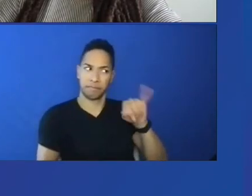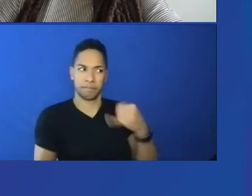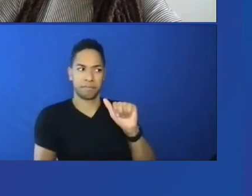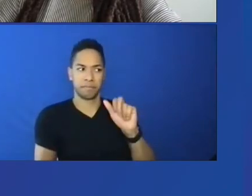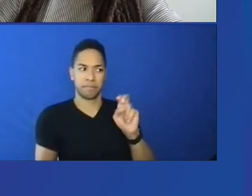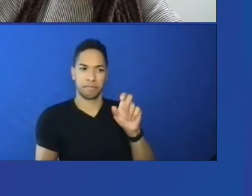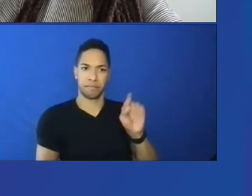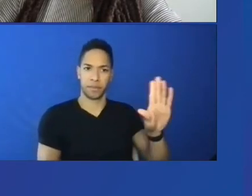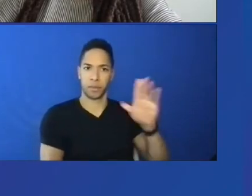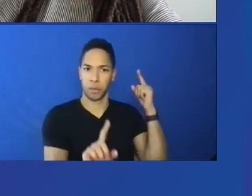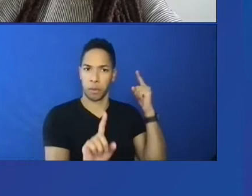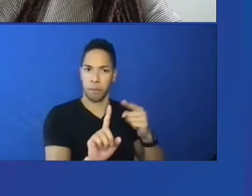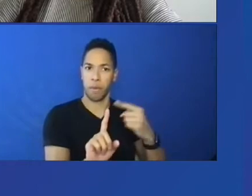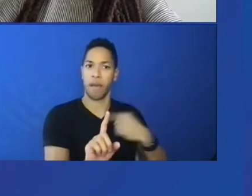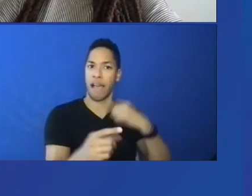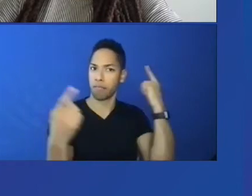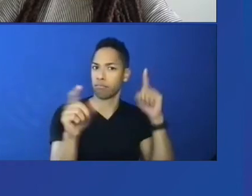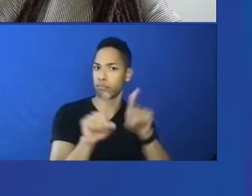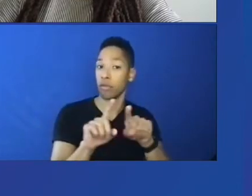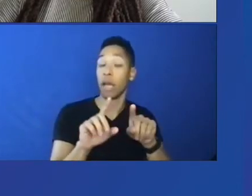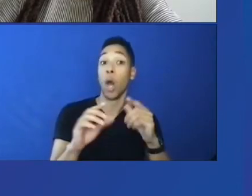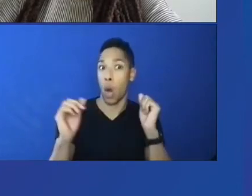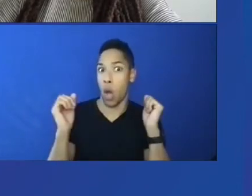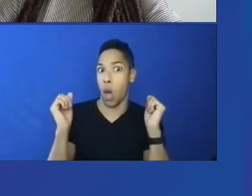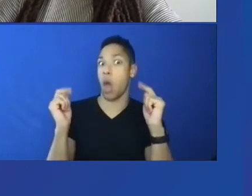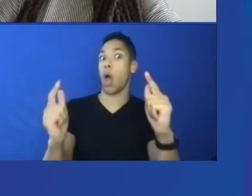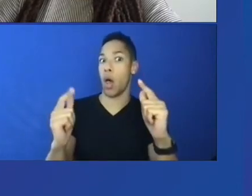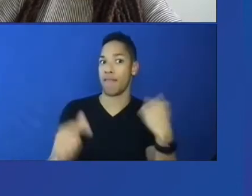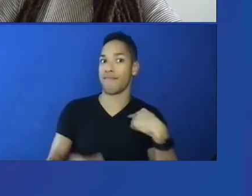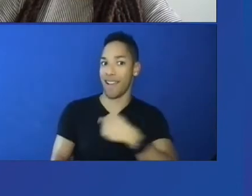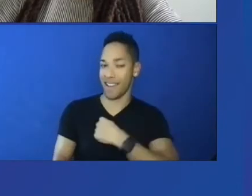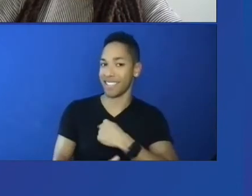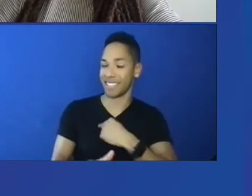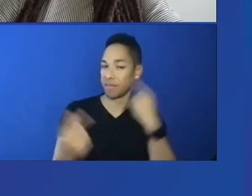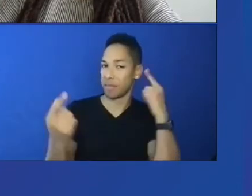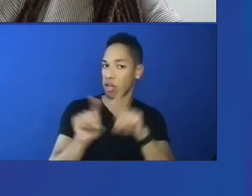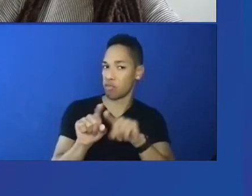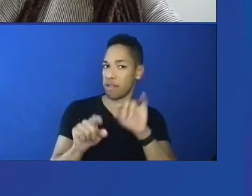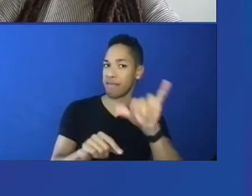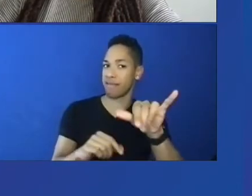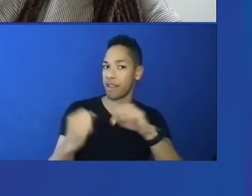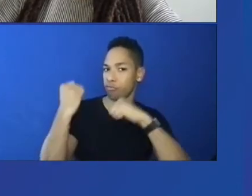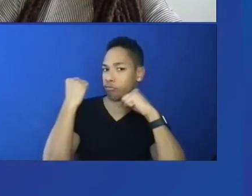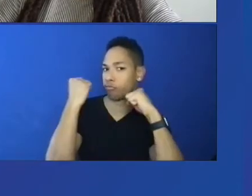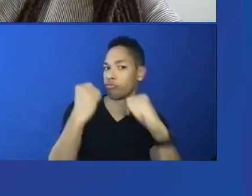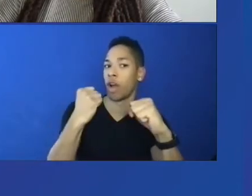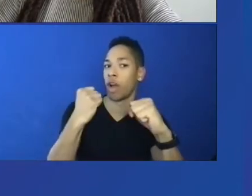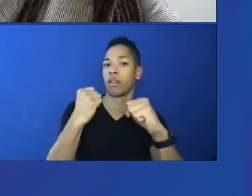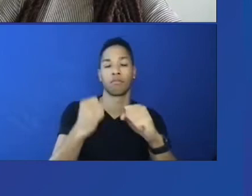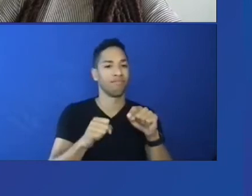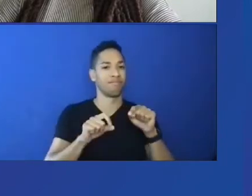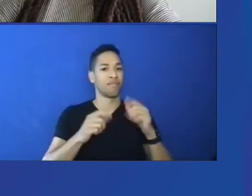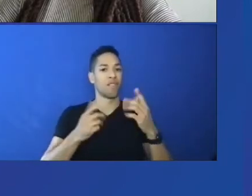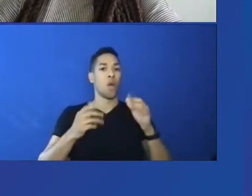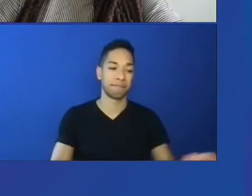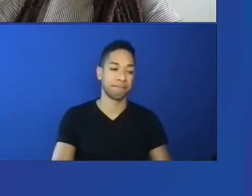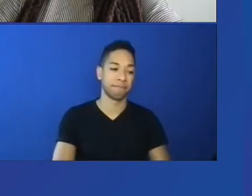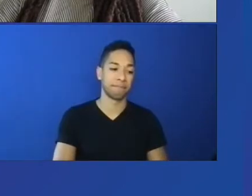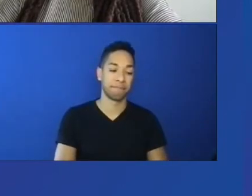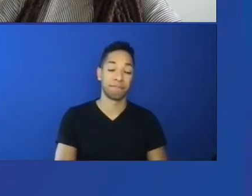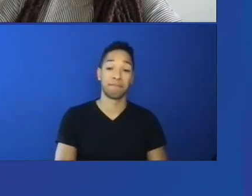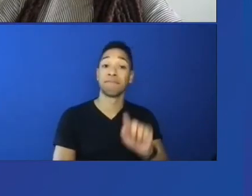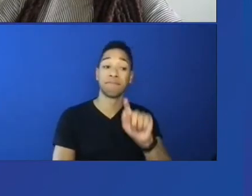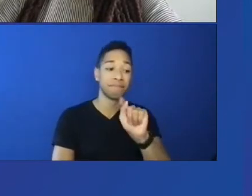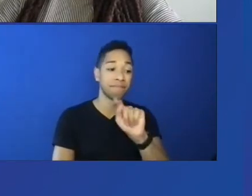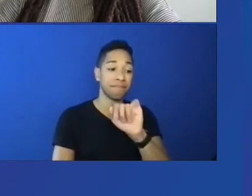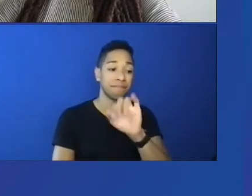sentiment, I think I can say, you know, all of us echoed that like very, very, very strongly. This really came up in our prep call as well. Tiffany,